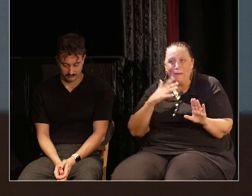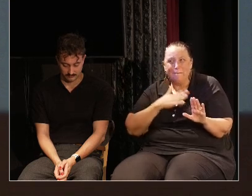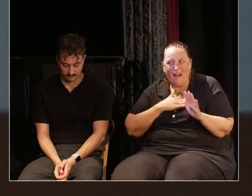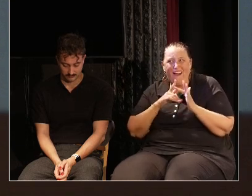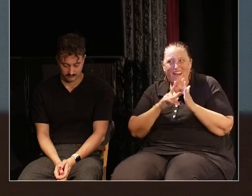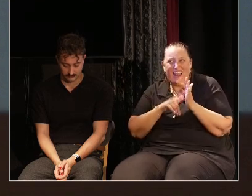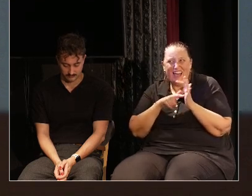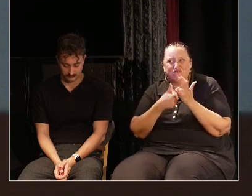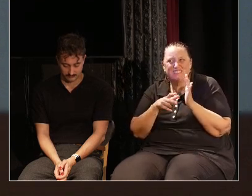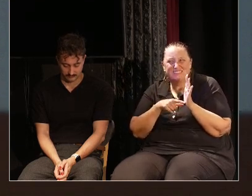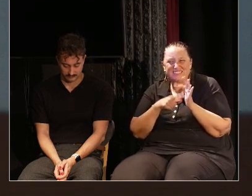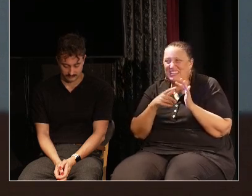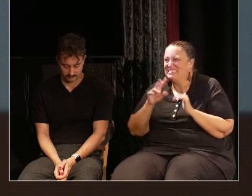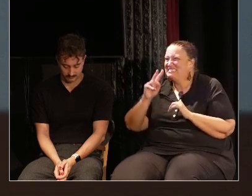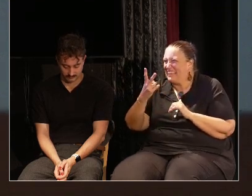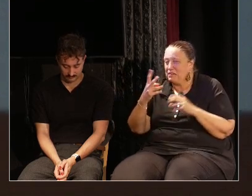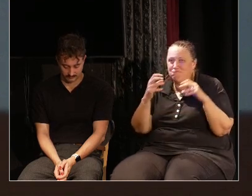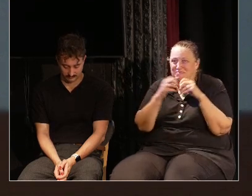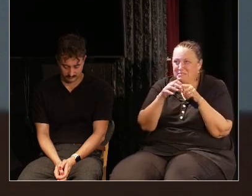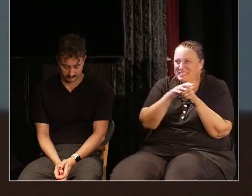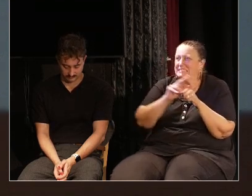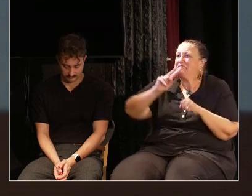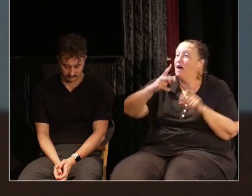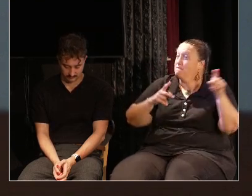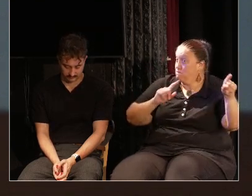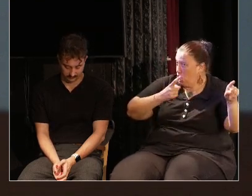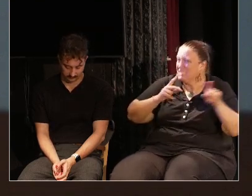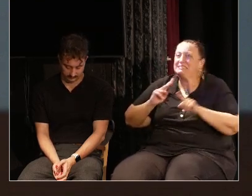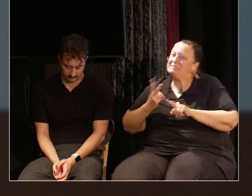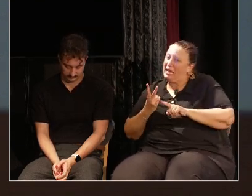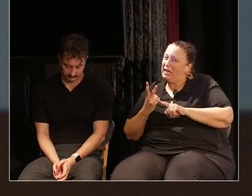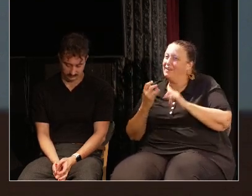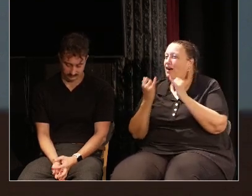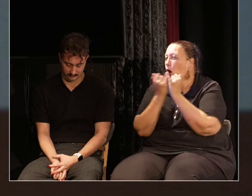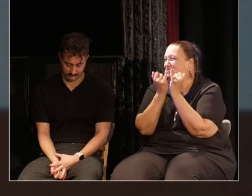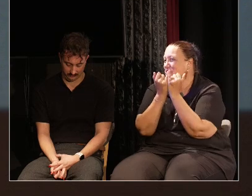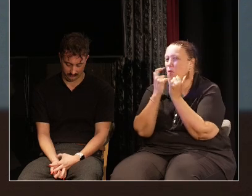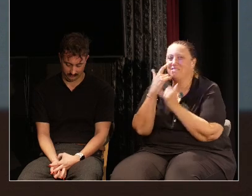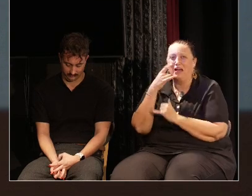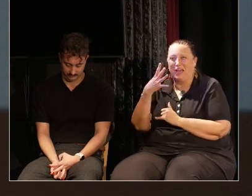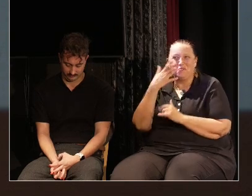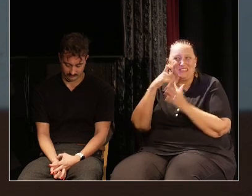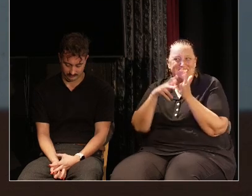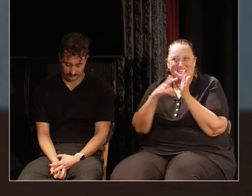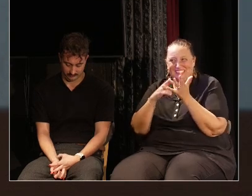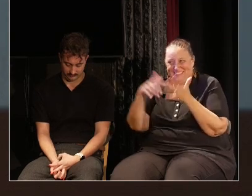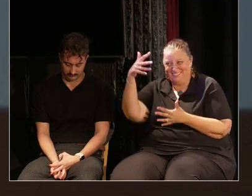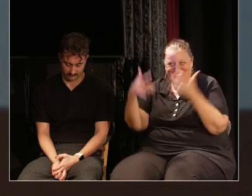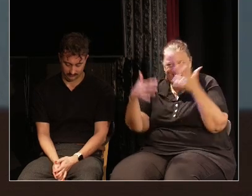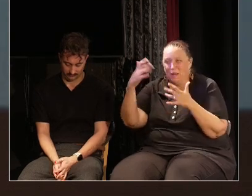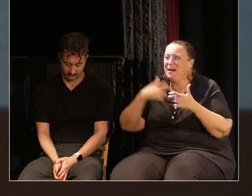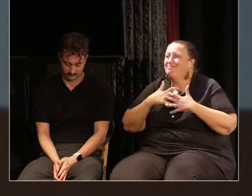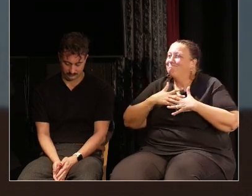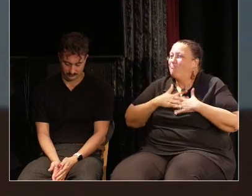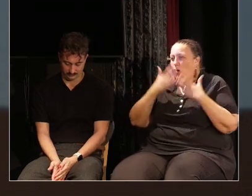come second in terms of number of queer people in it, but again, friendly competition, we'll find out when the census drops. But it's a real honour